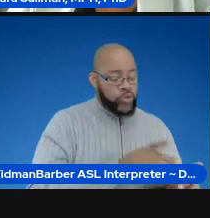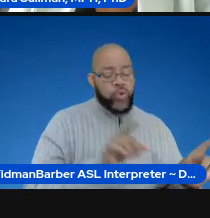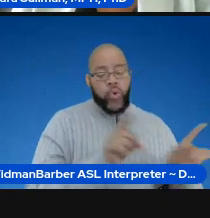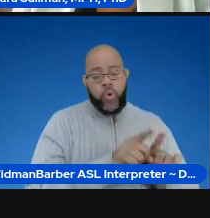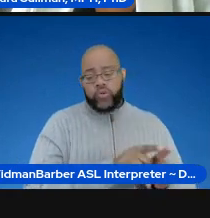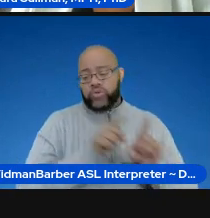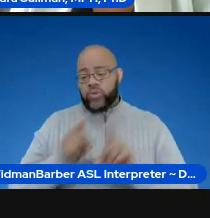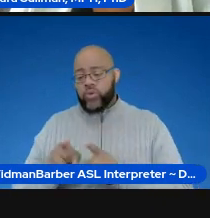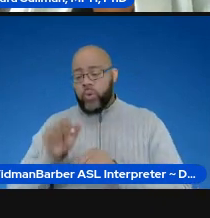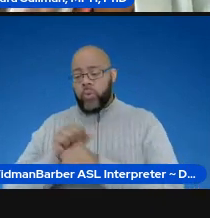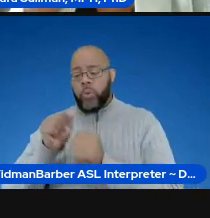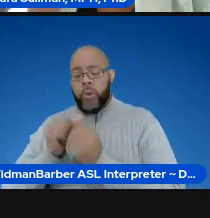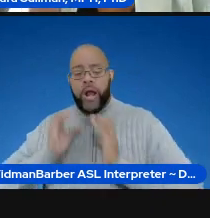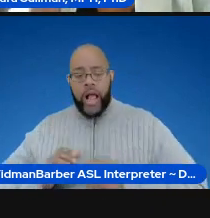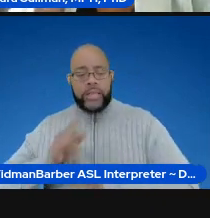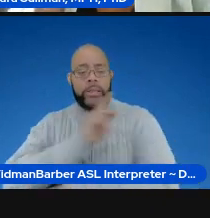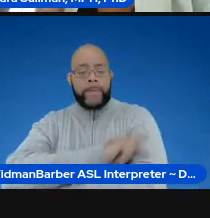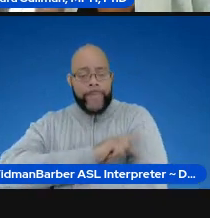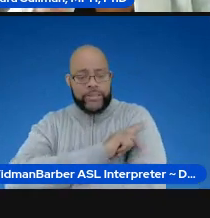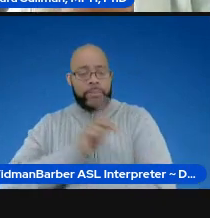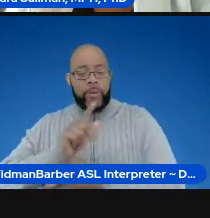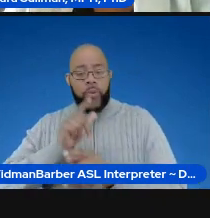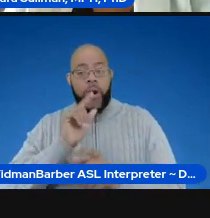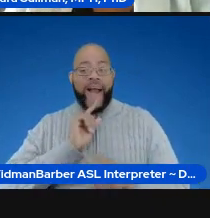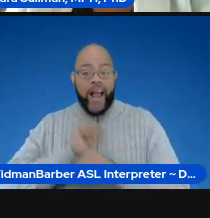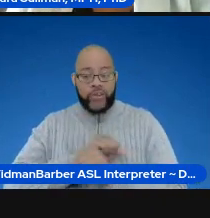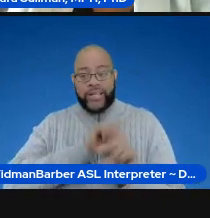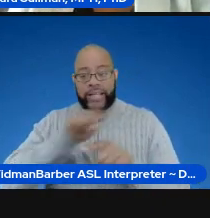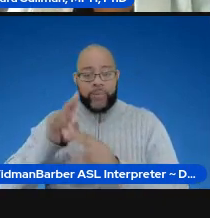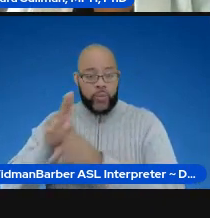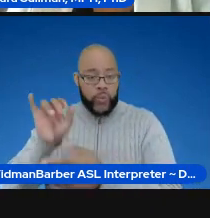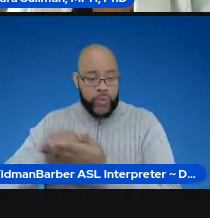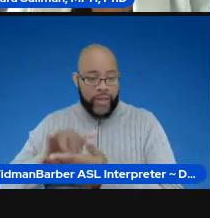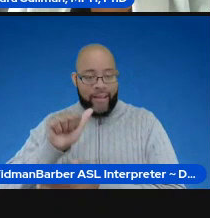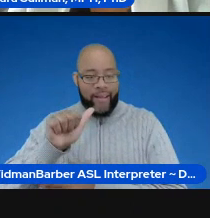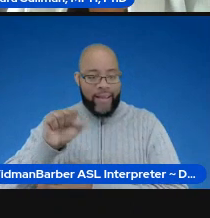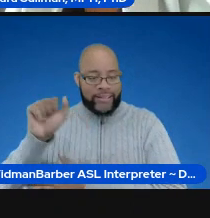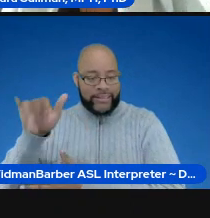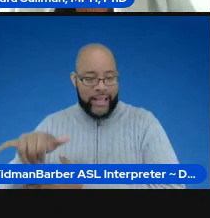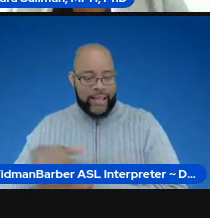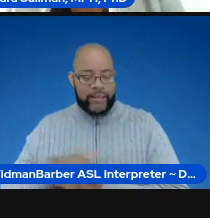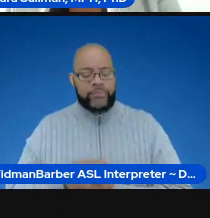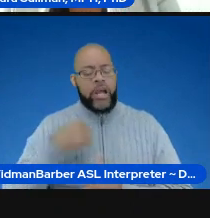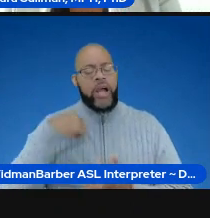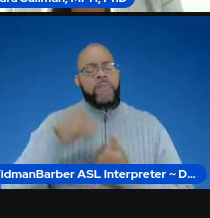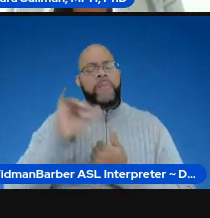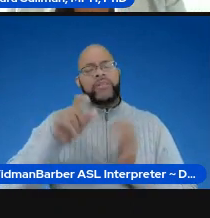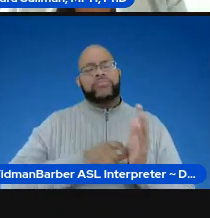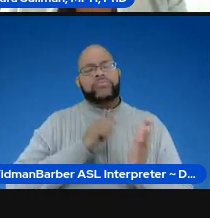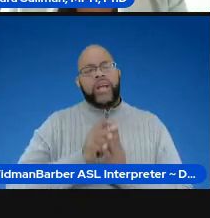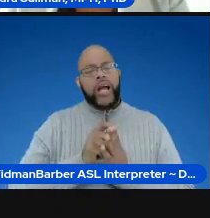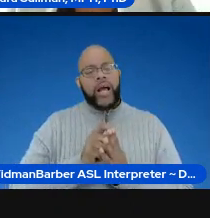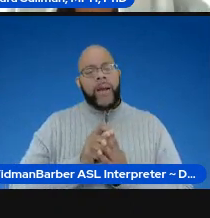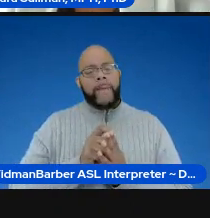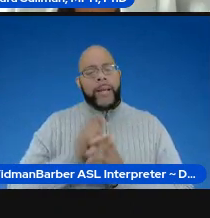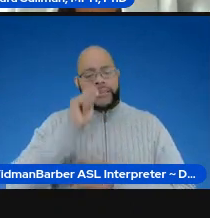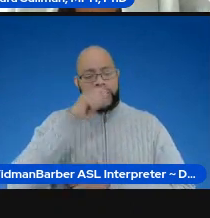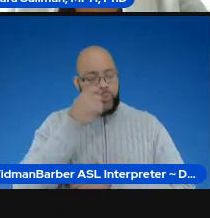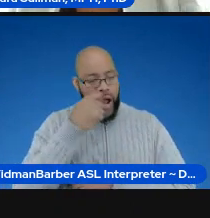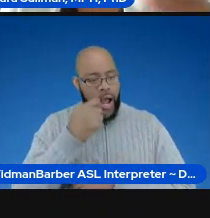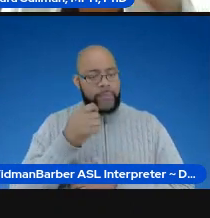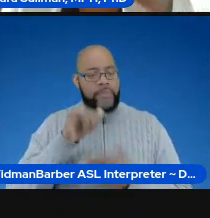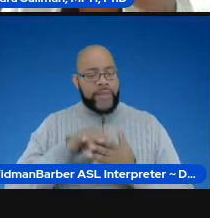as the clients or the patients, the people who actually came to use these assays. And I remember at the time, nasopharyngeal swabs were